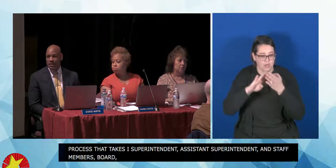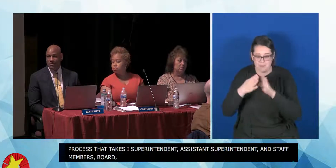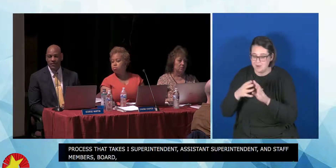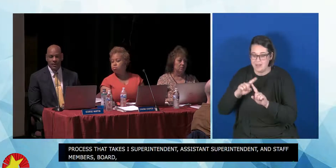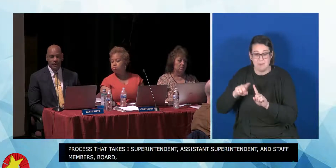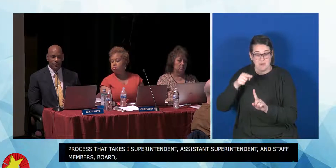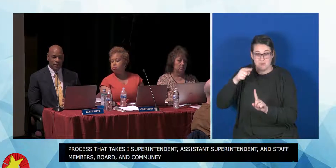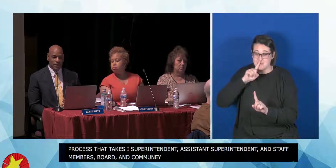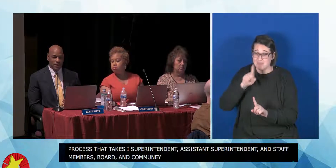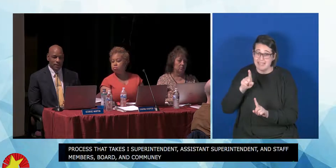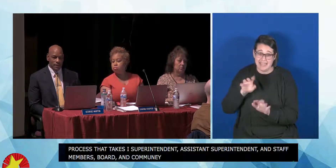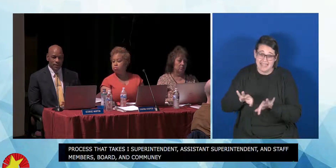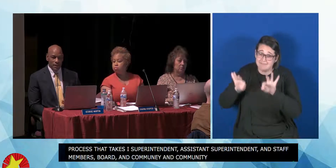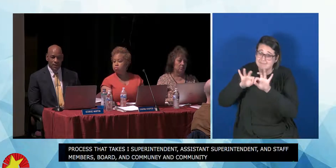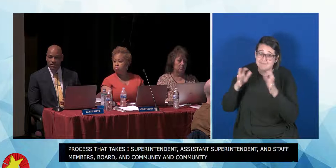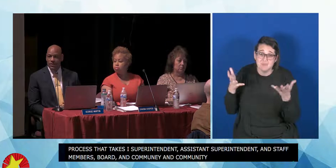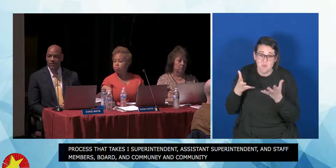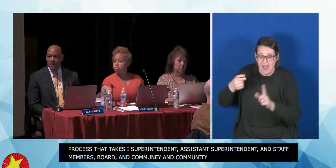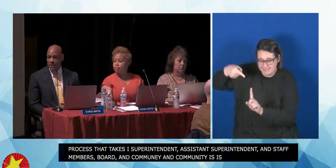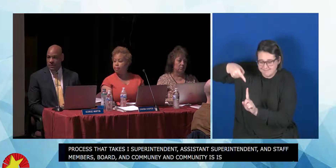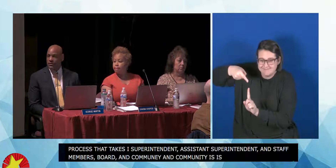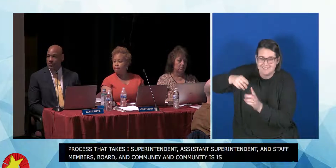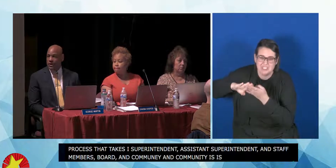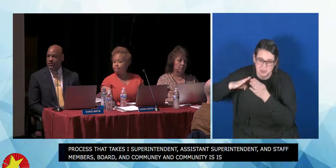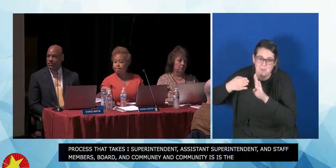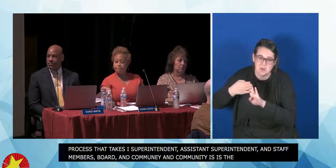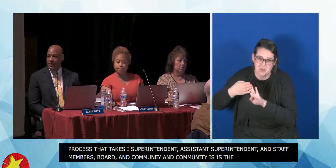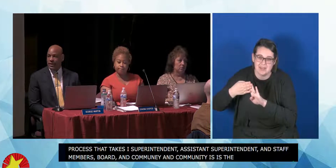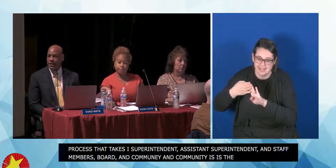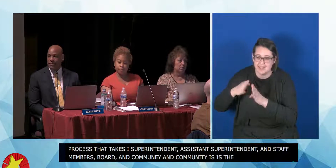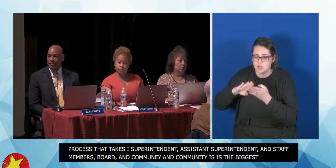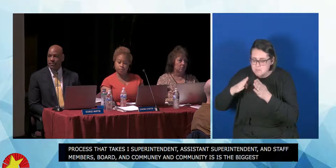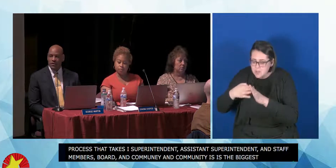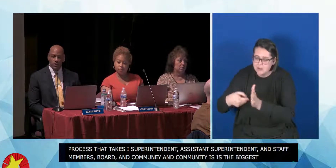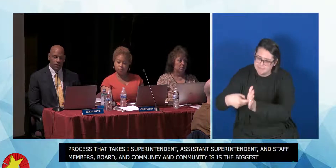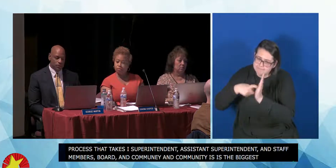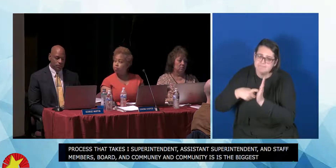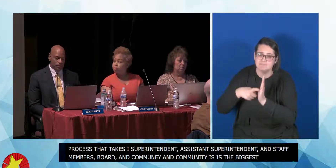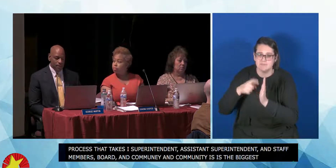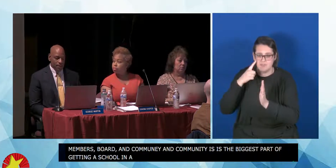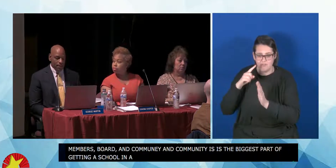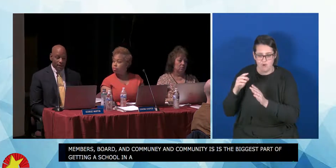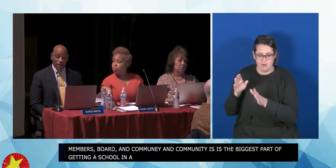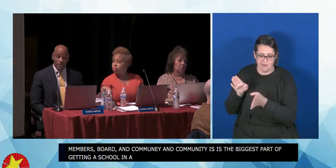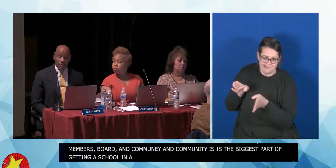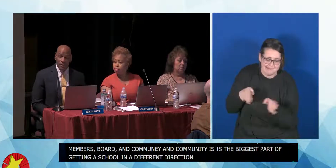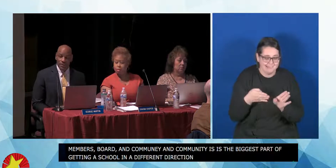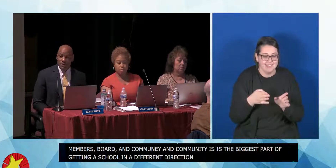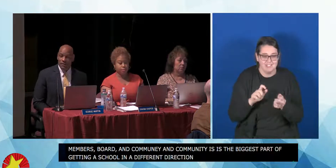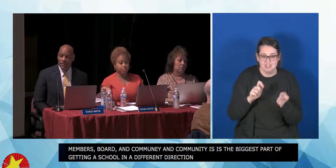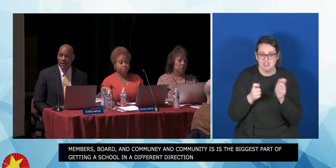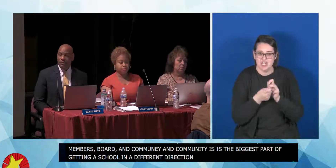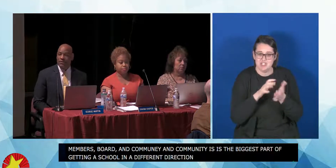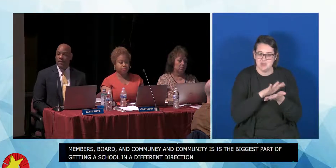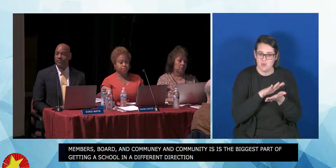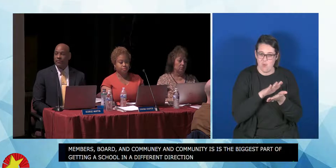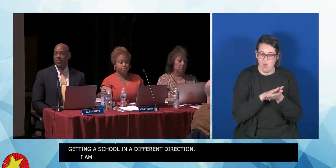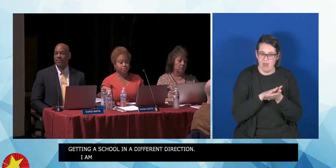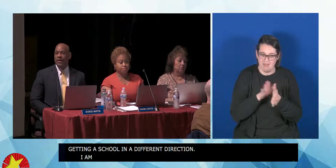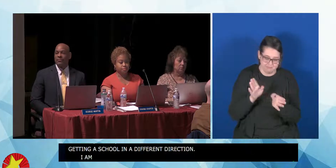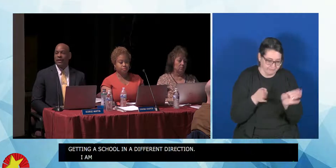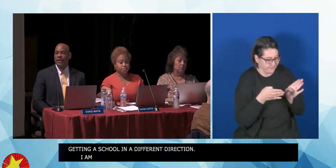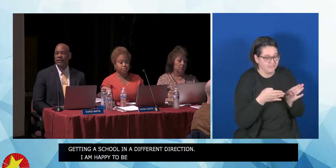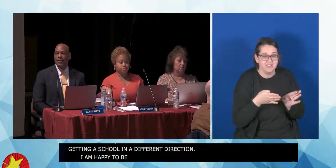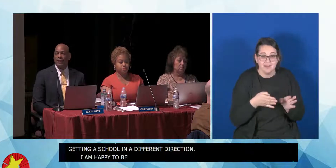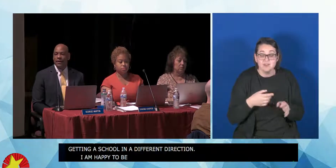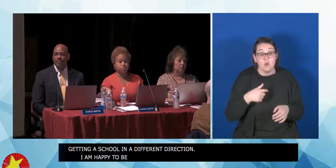part of getting a school in a different direction. So I'm happy to be here. I have a lot of respect for the people